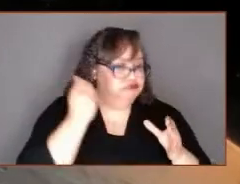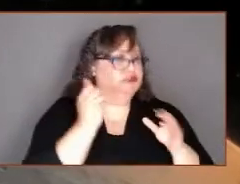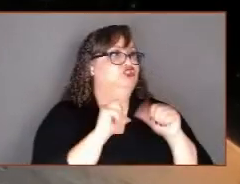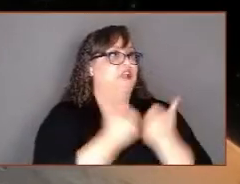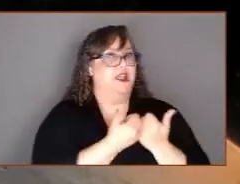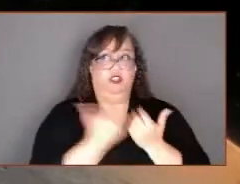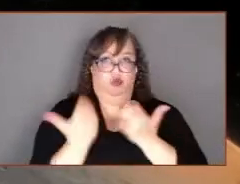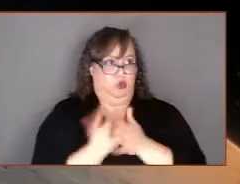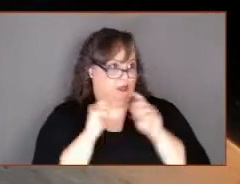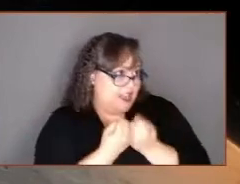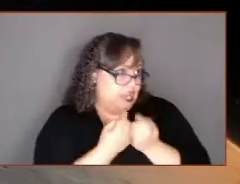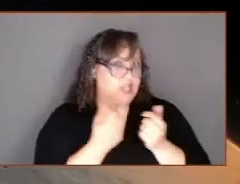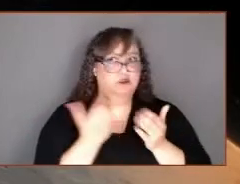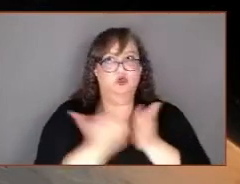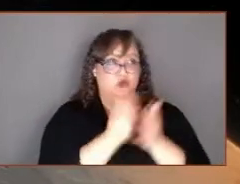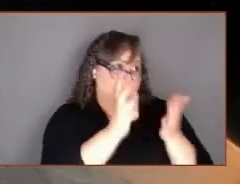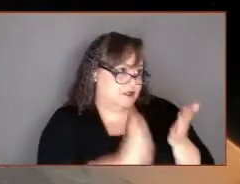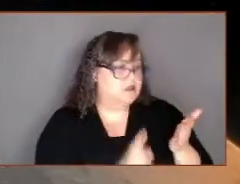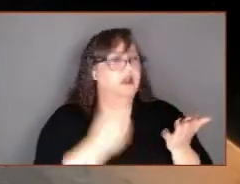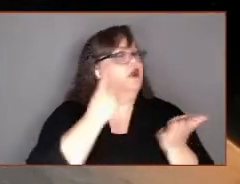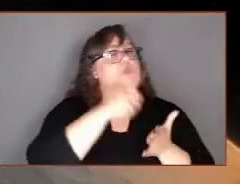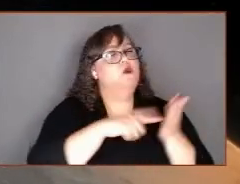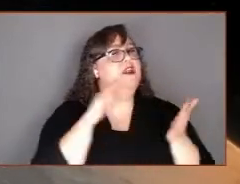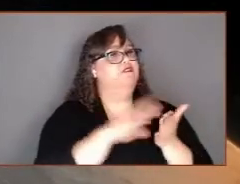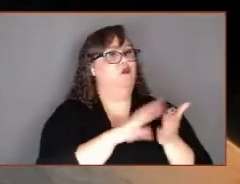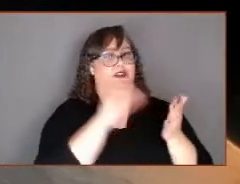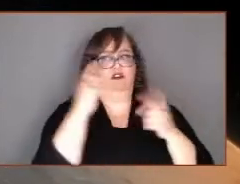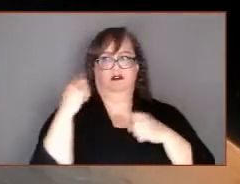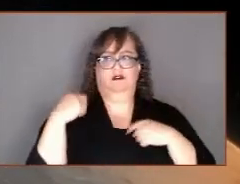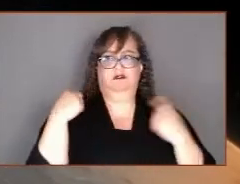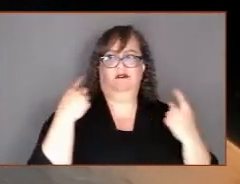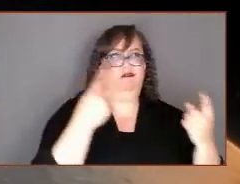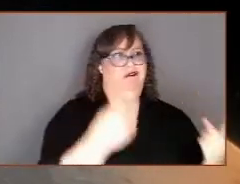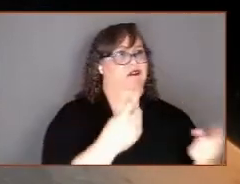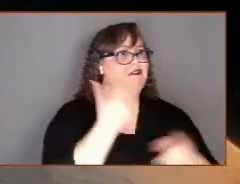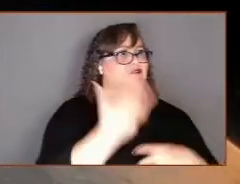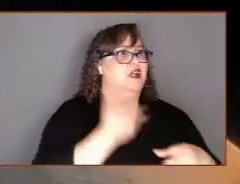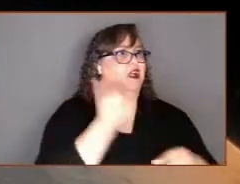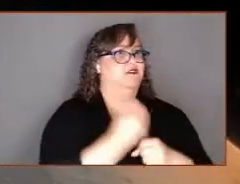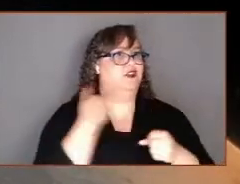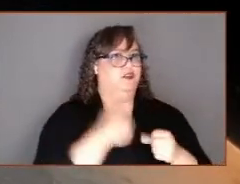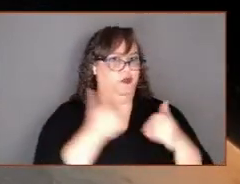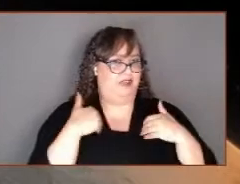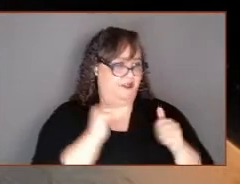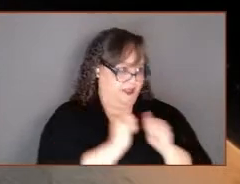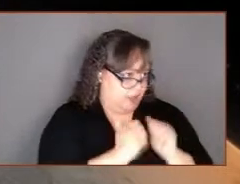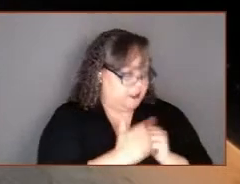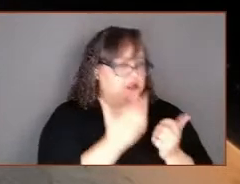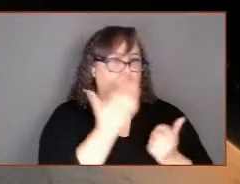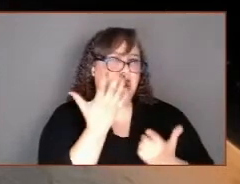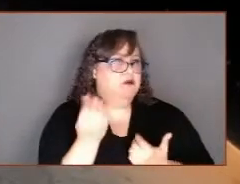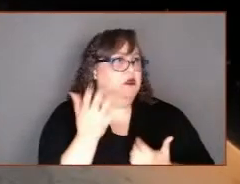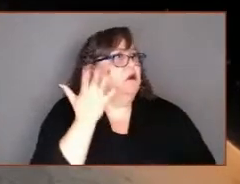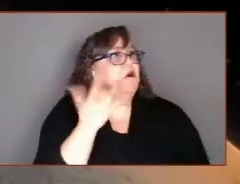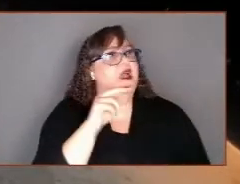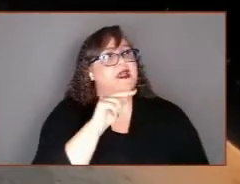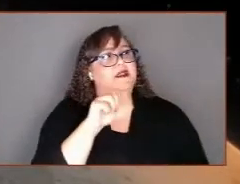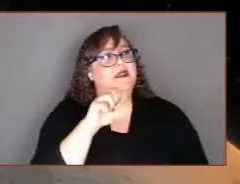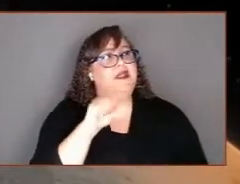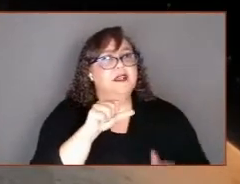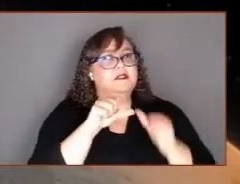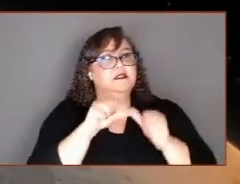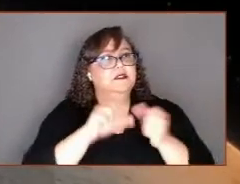this competition, and why does NASA continue to support it? So we've learned when we first started the competition, there